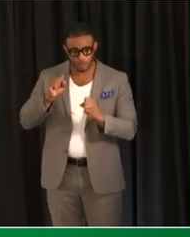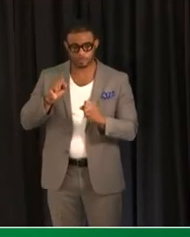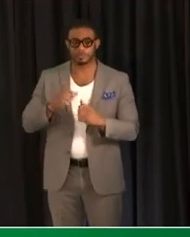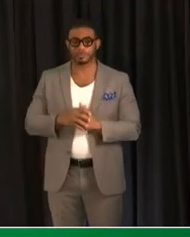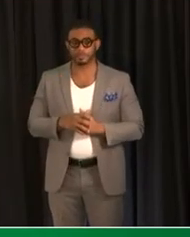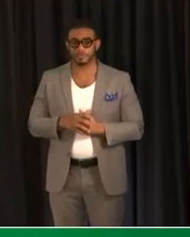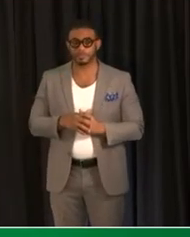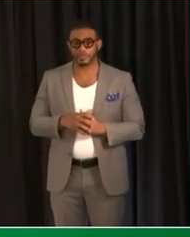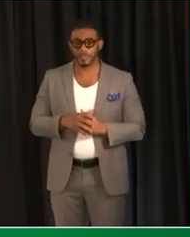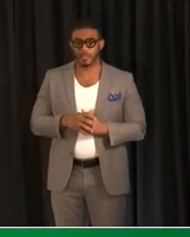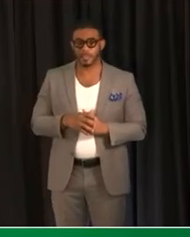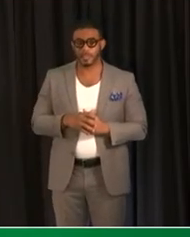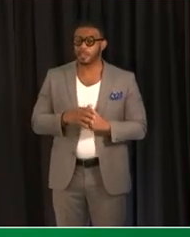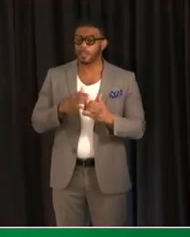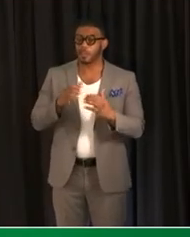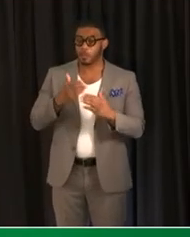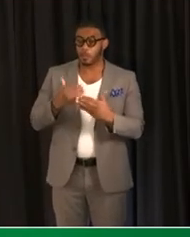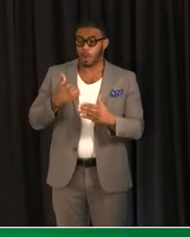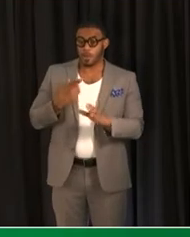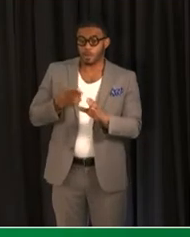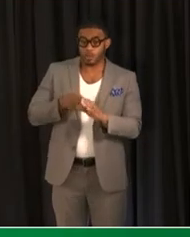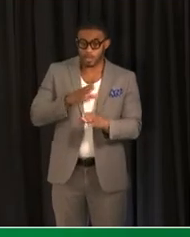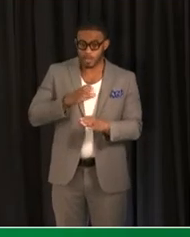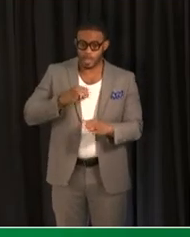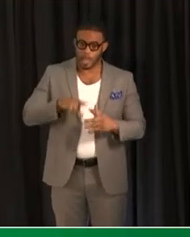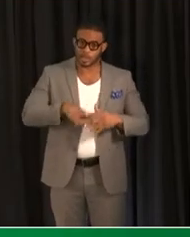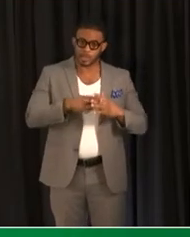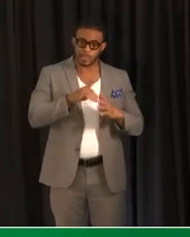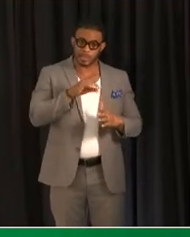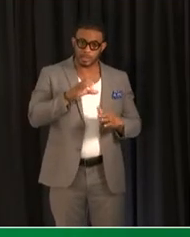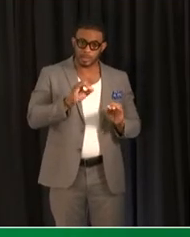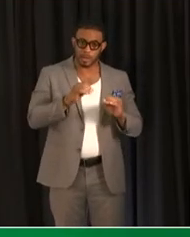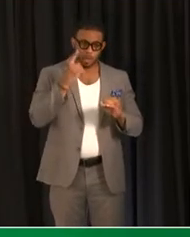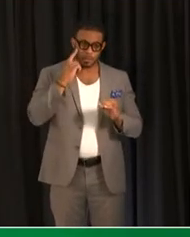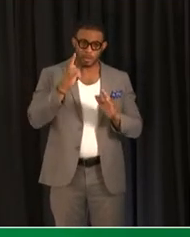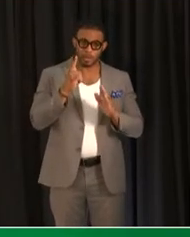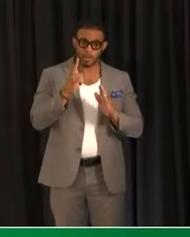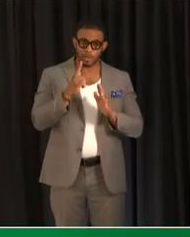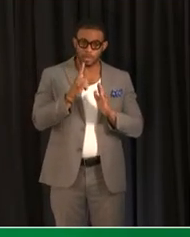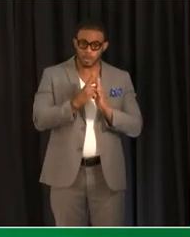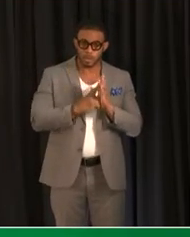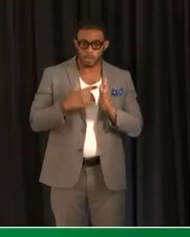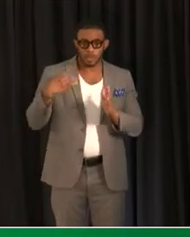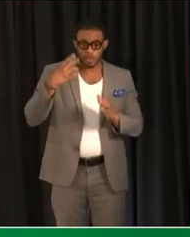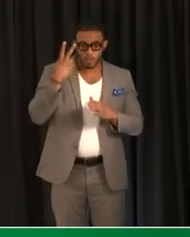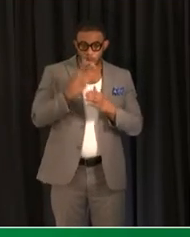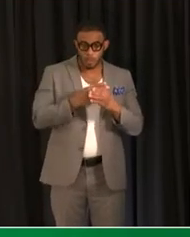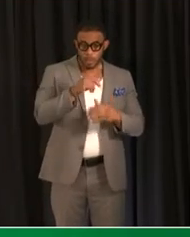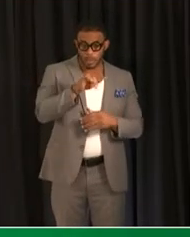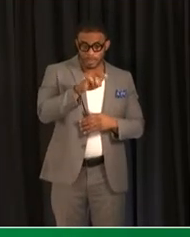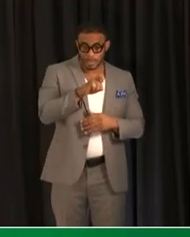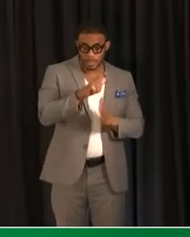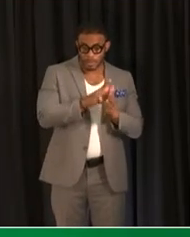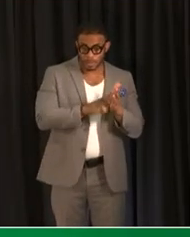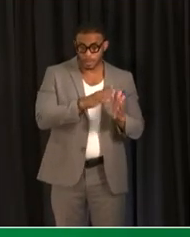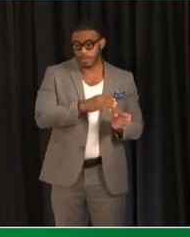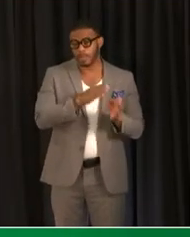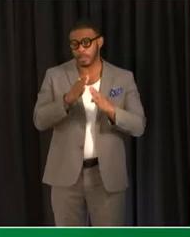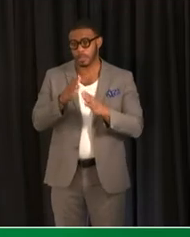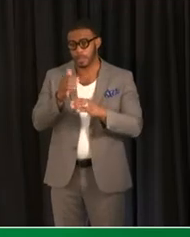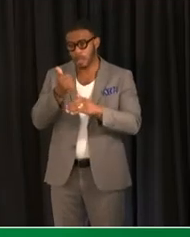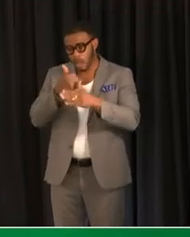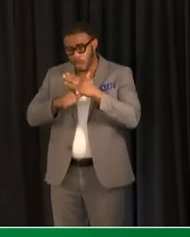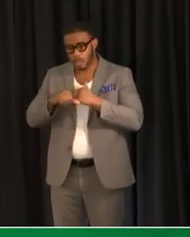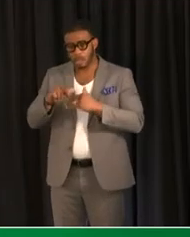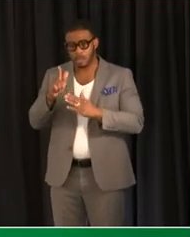months. Prior to joining the council, I served at the D.C. Office of the Attorney General, both as a tax attorney and then as the